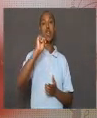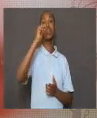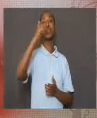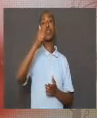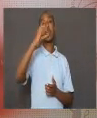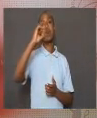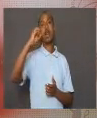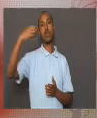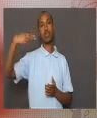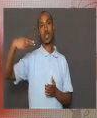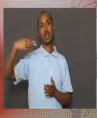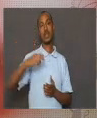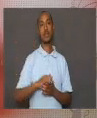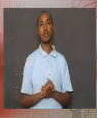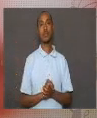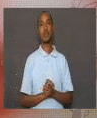sodium hydroxide,